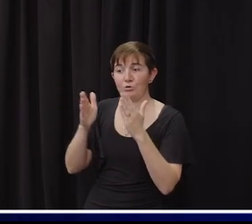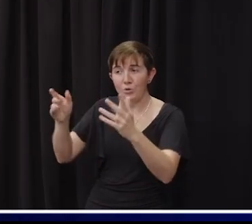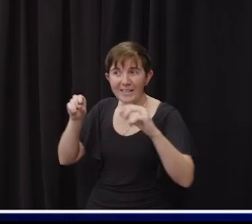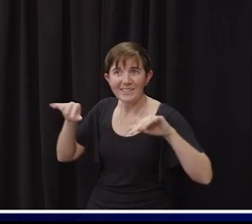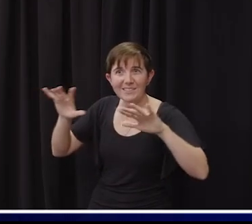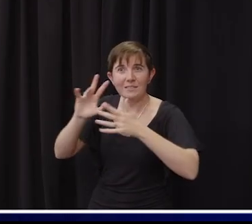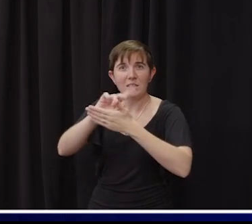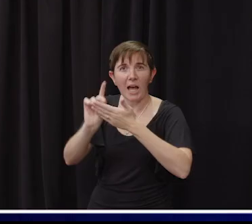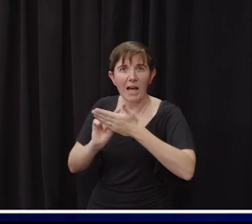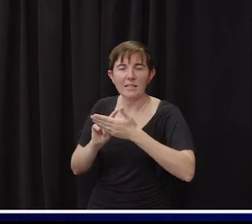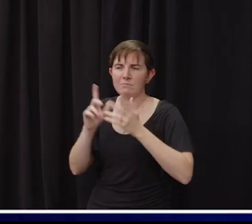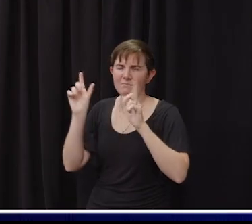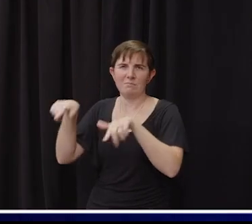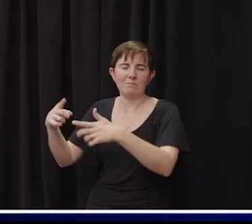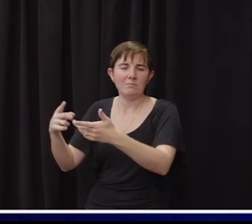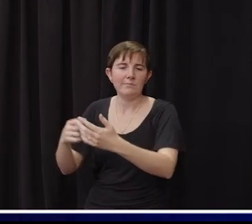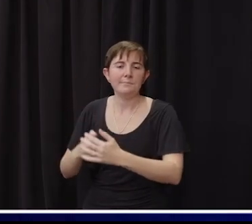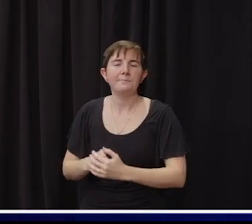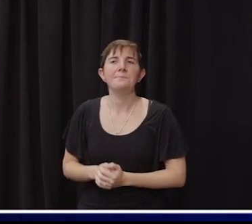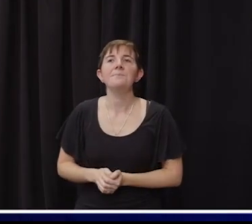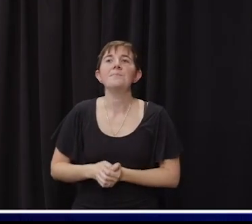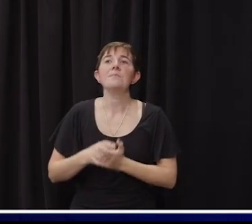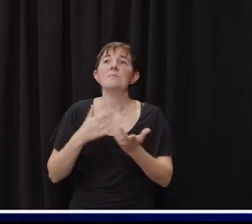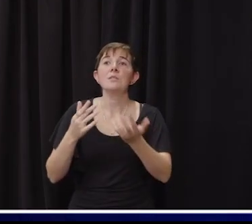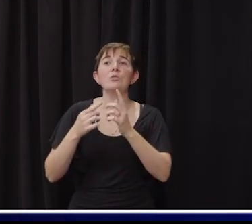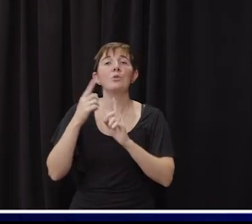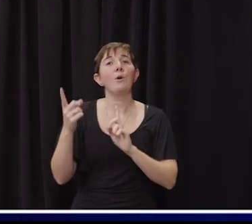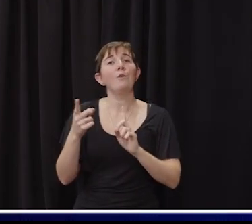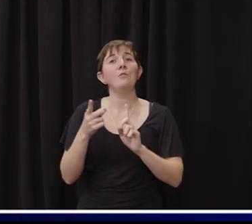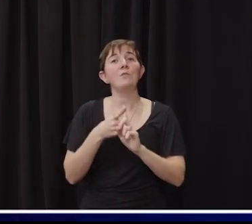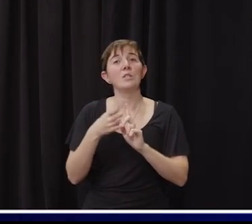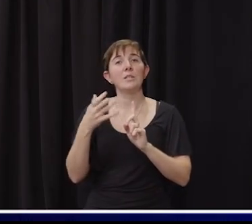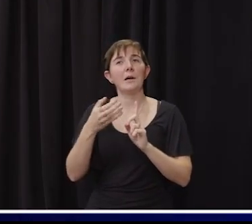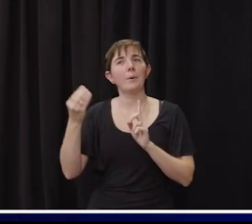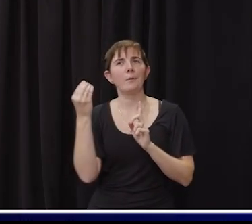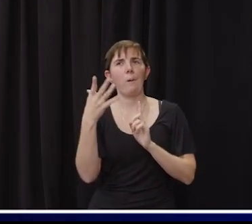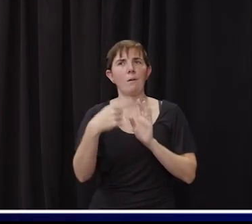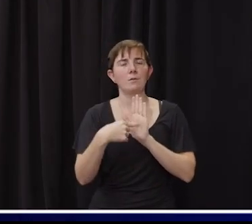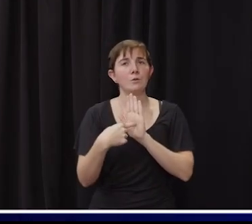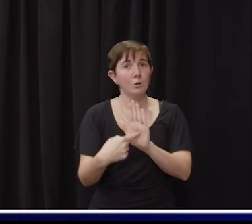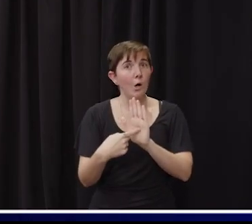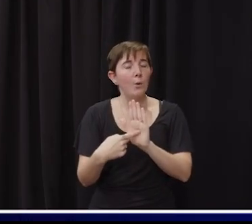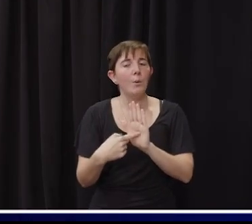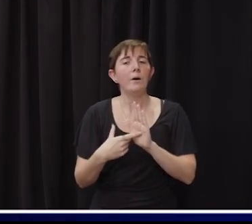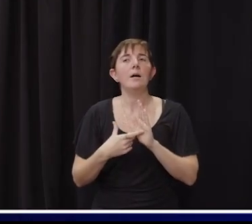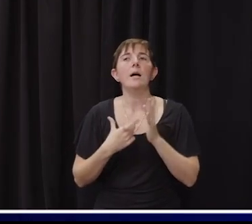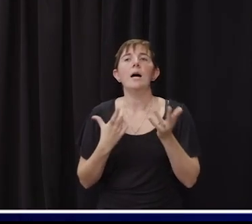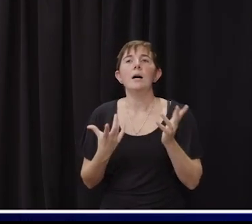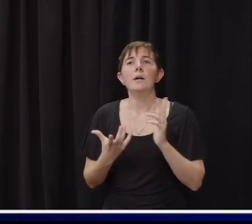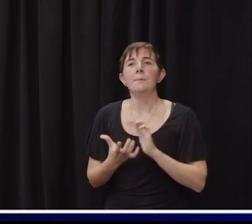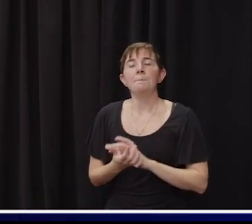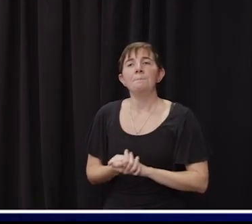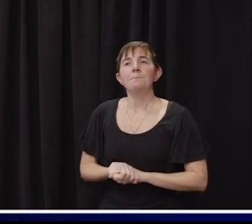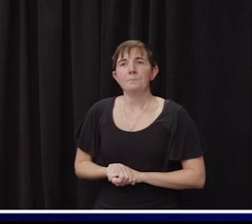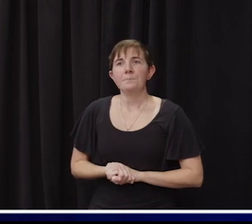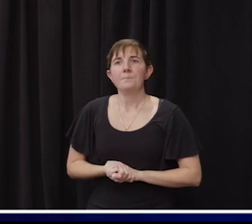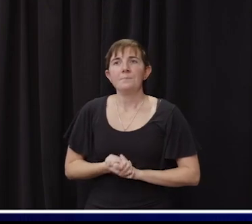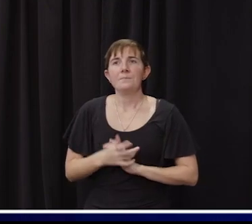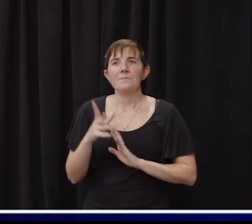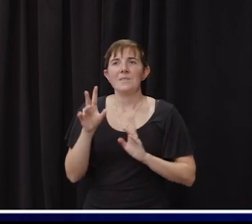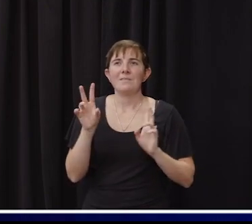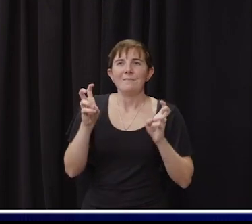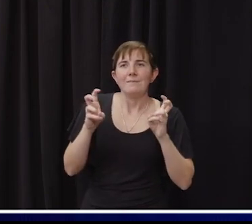and things like that. And so the first thing I want to kind of show you is that the